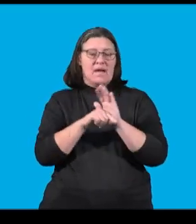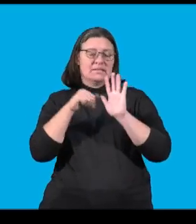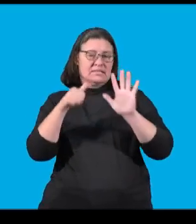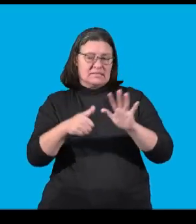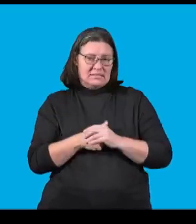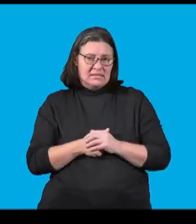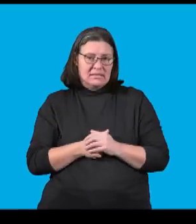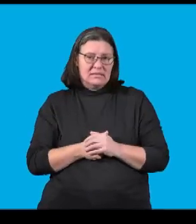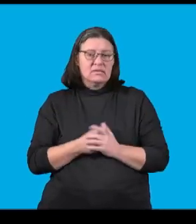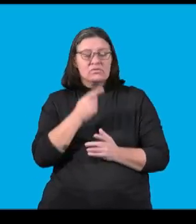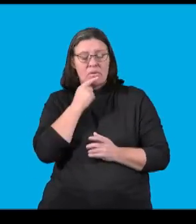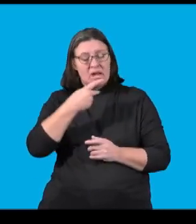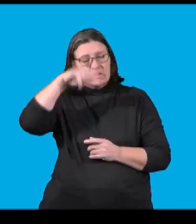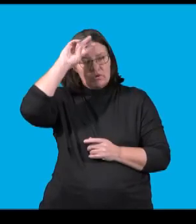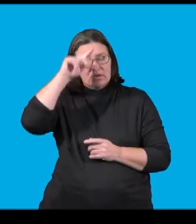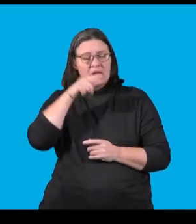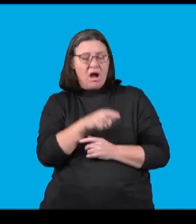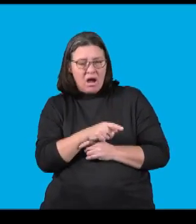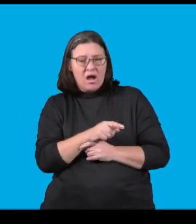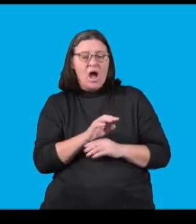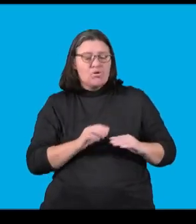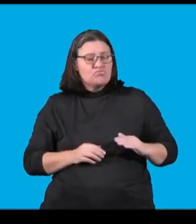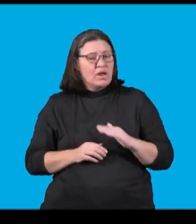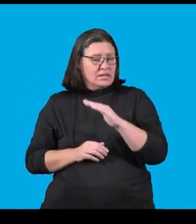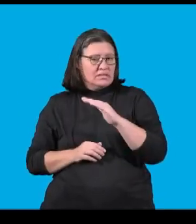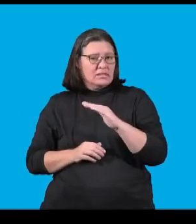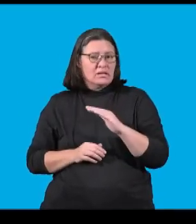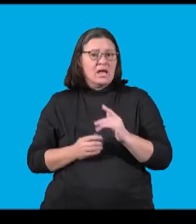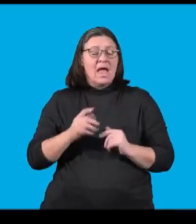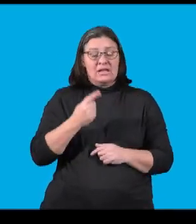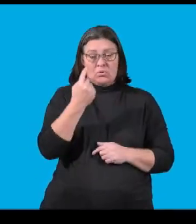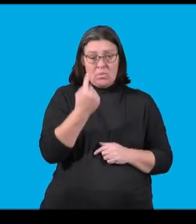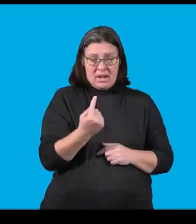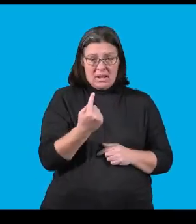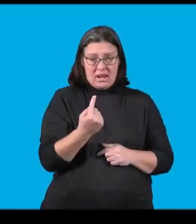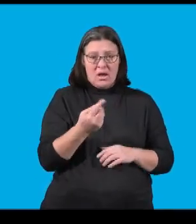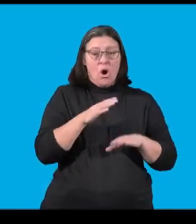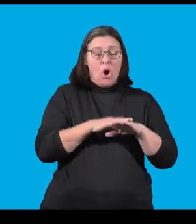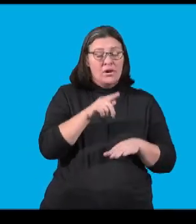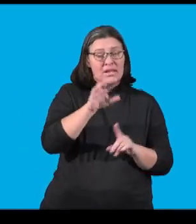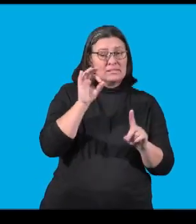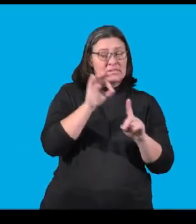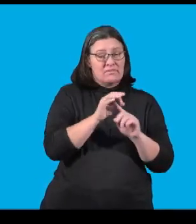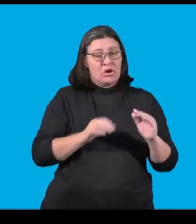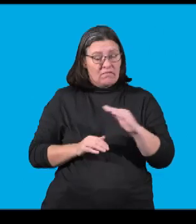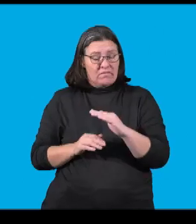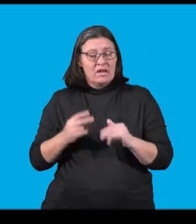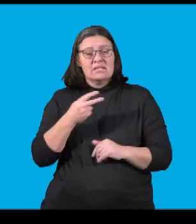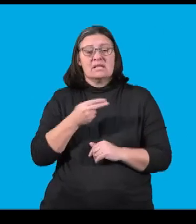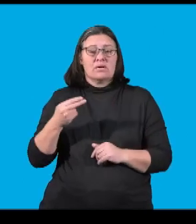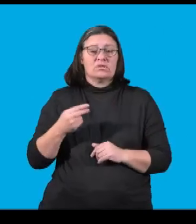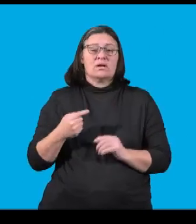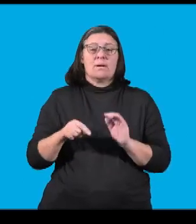get minus 6. So that means we need to be able to interpret our answer. That means the gradient at 1 on this specific